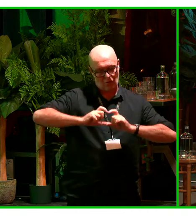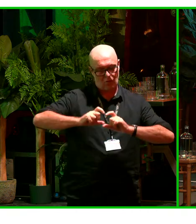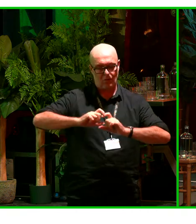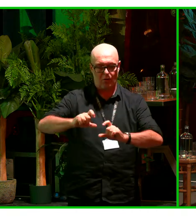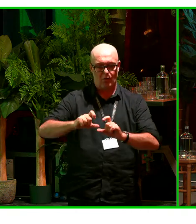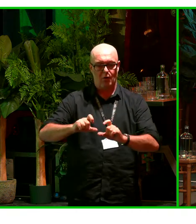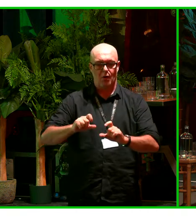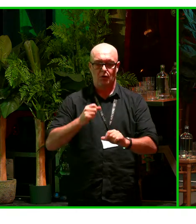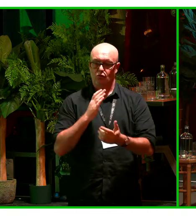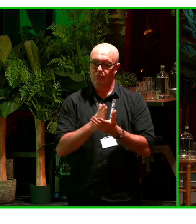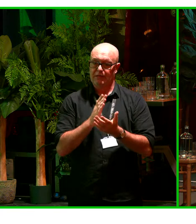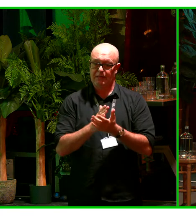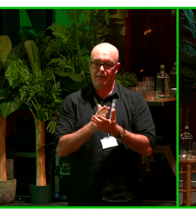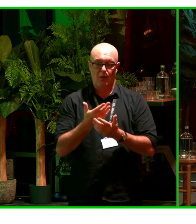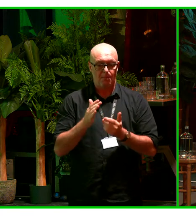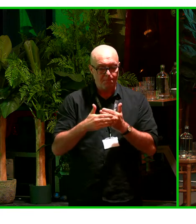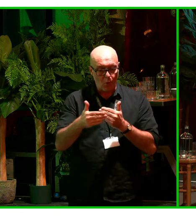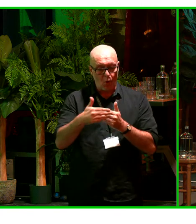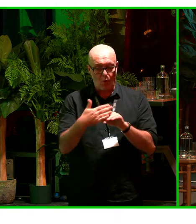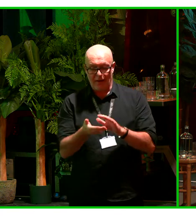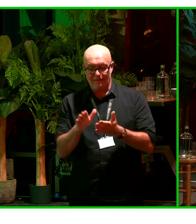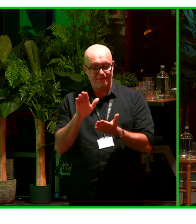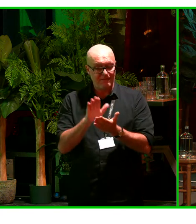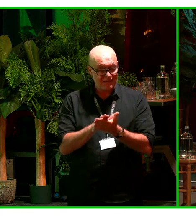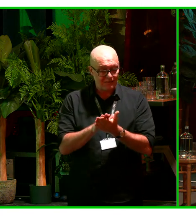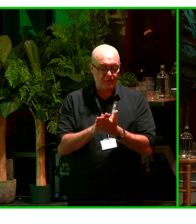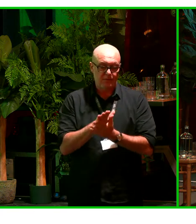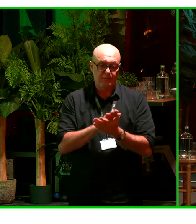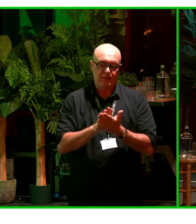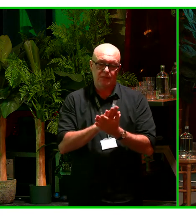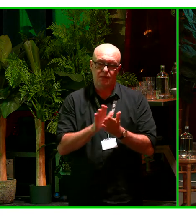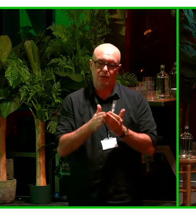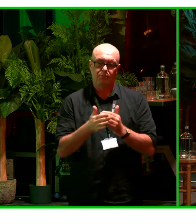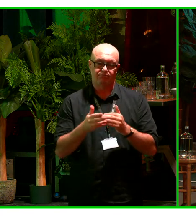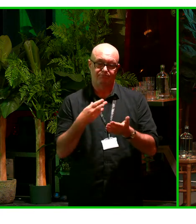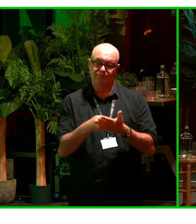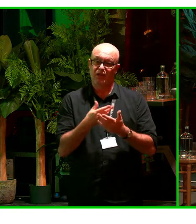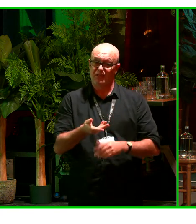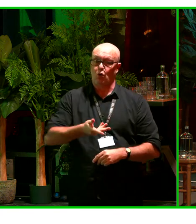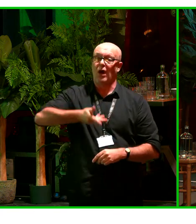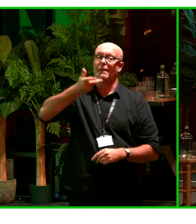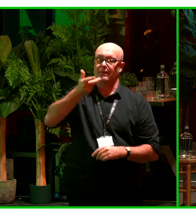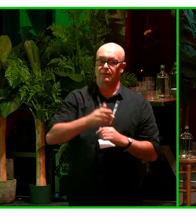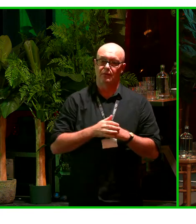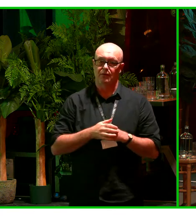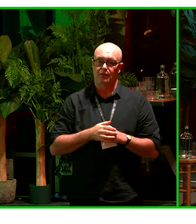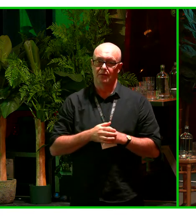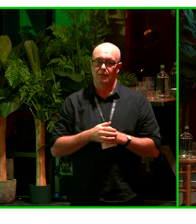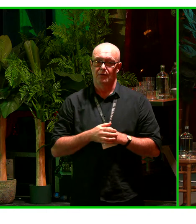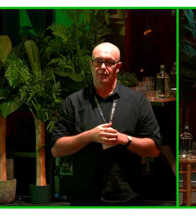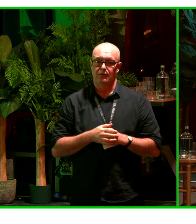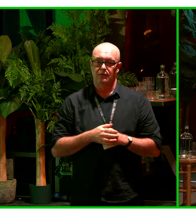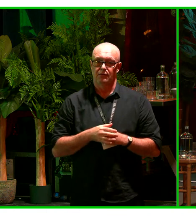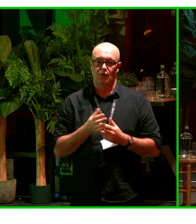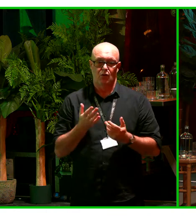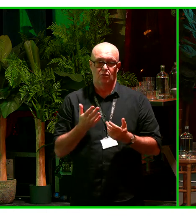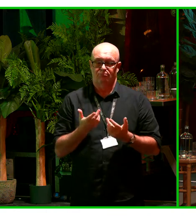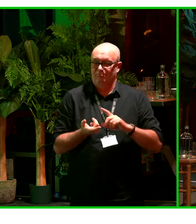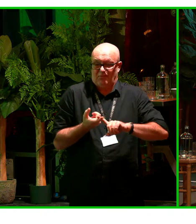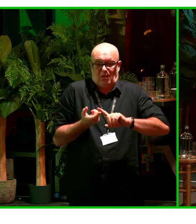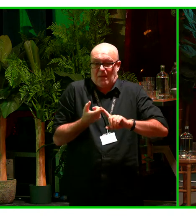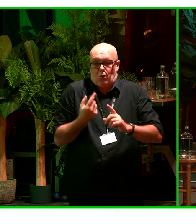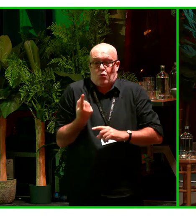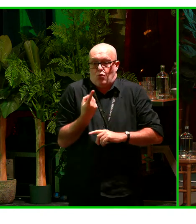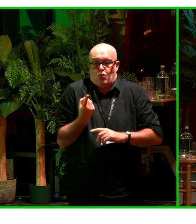more investment means more energy costs for our customers. So it doesn't matter who you pay your electricity bill to, who you buy your electricity